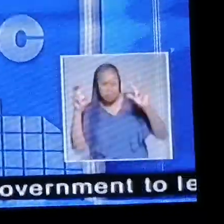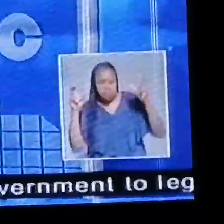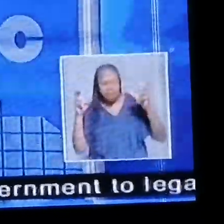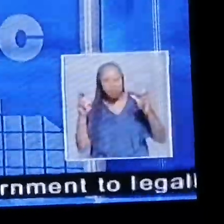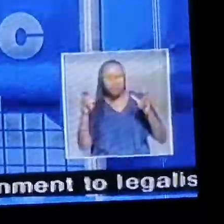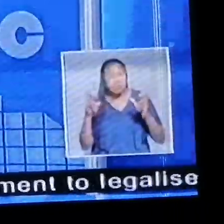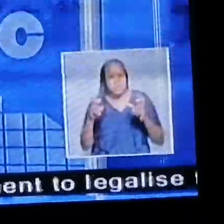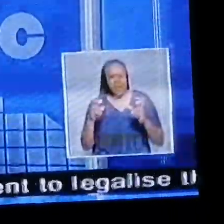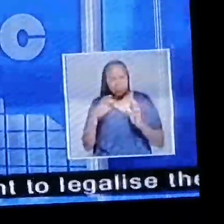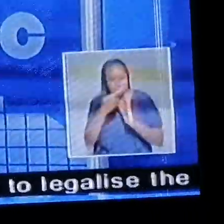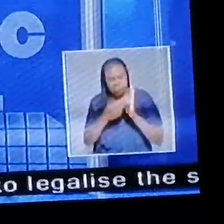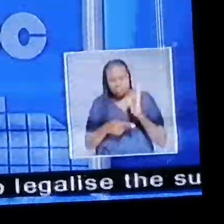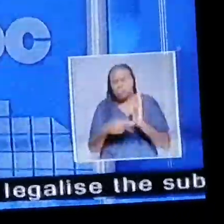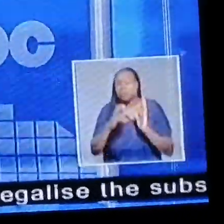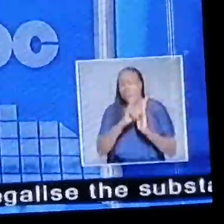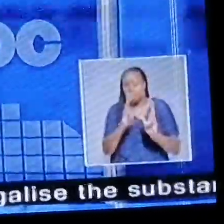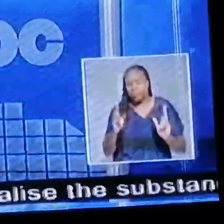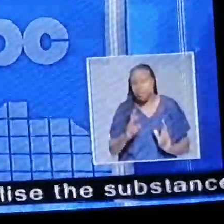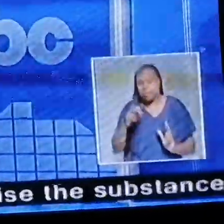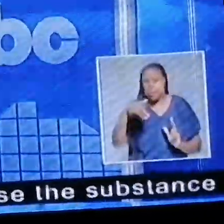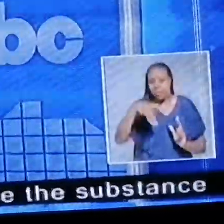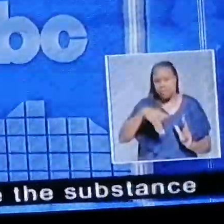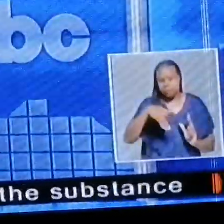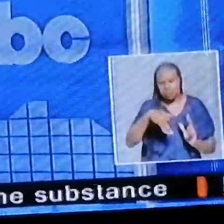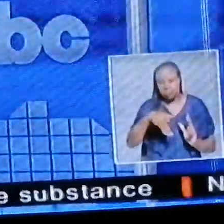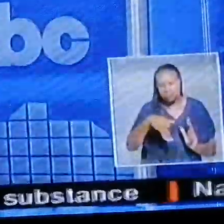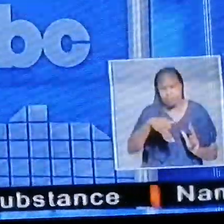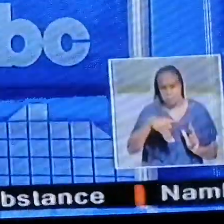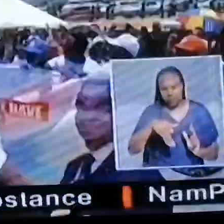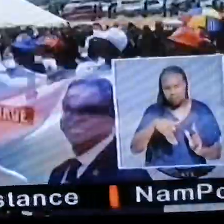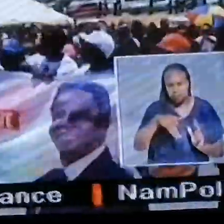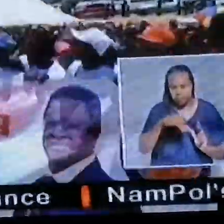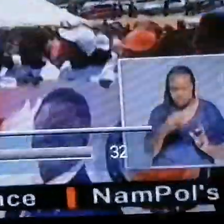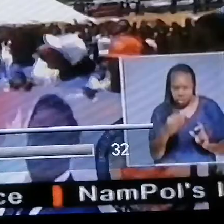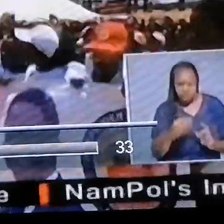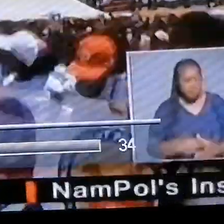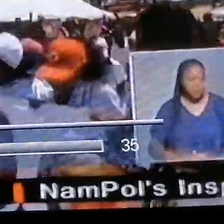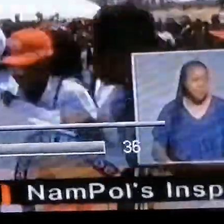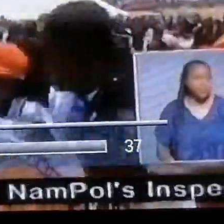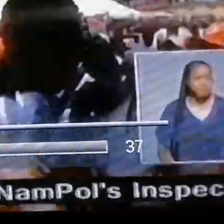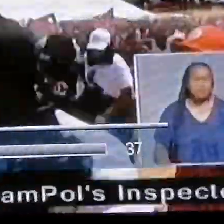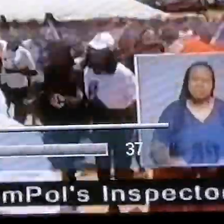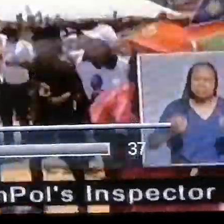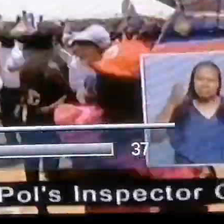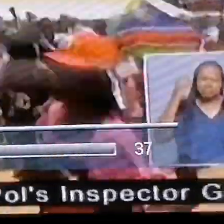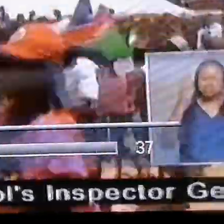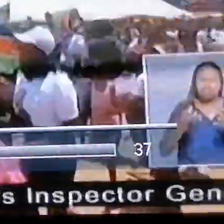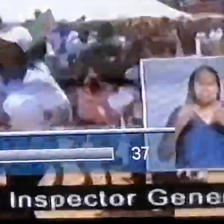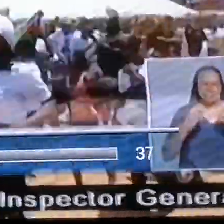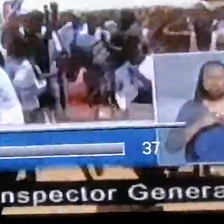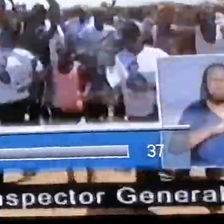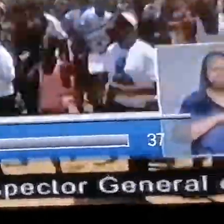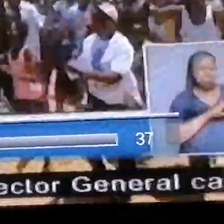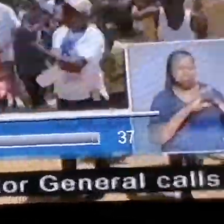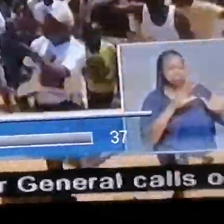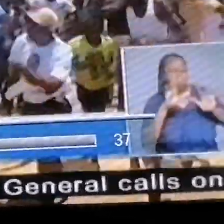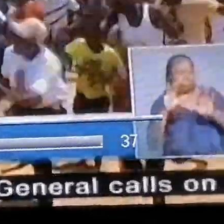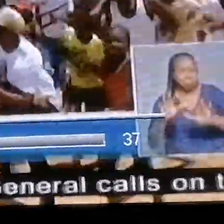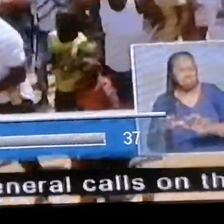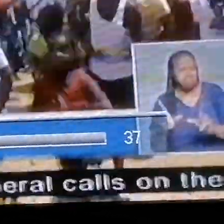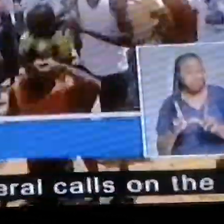Manifesto on Saturday in the capital. A multitude of people turned up on the outskirts of Windhoek on